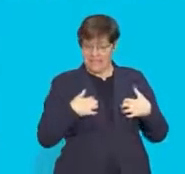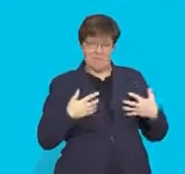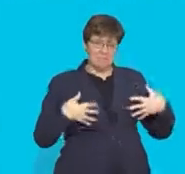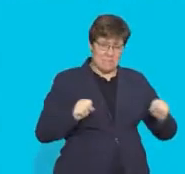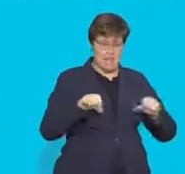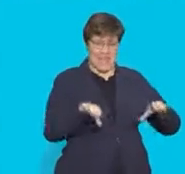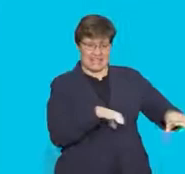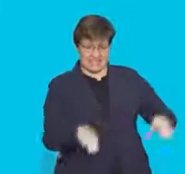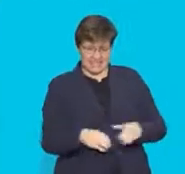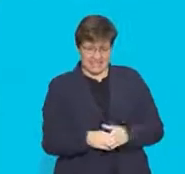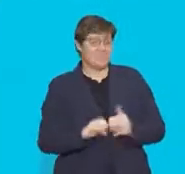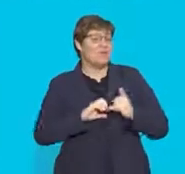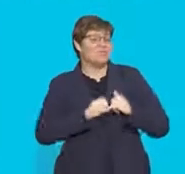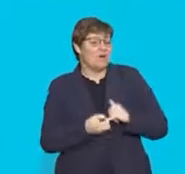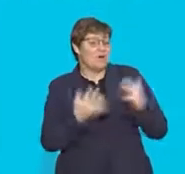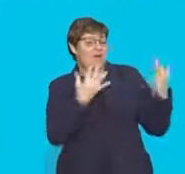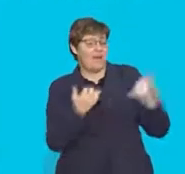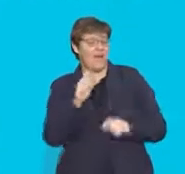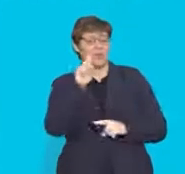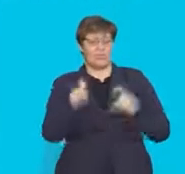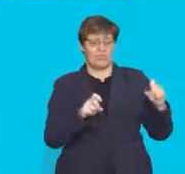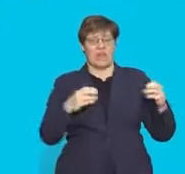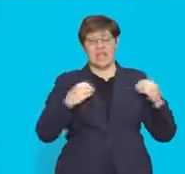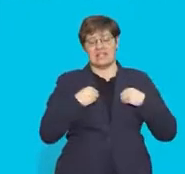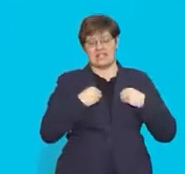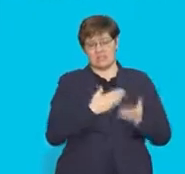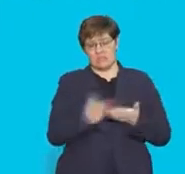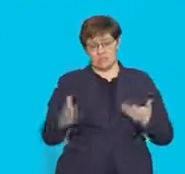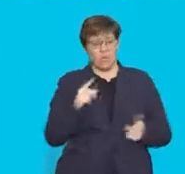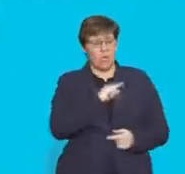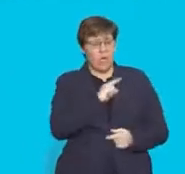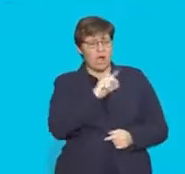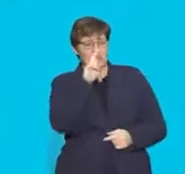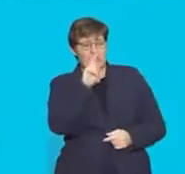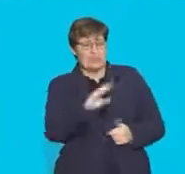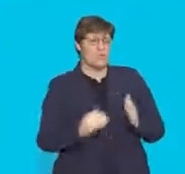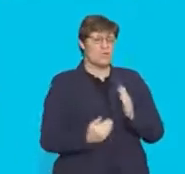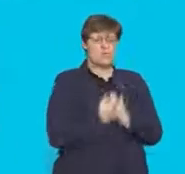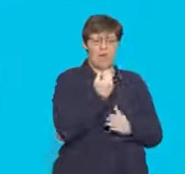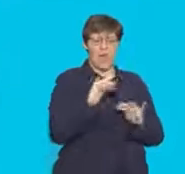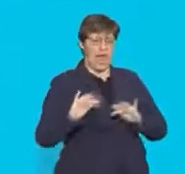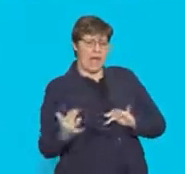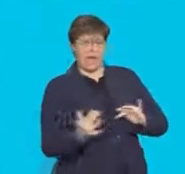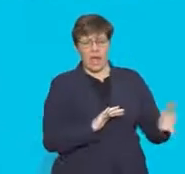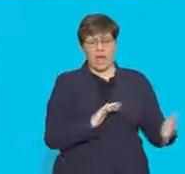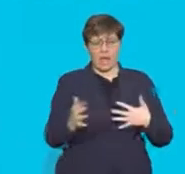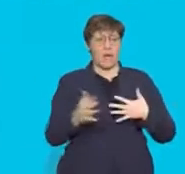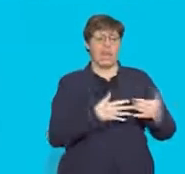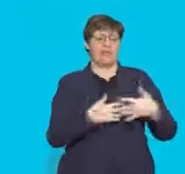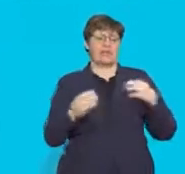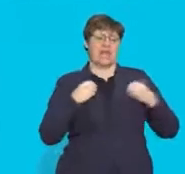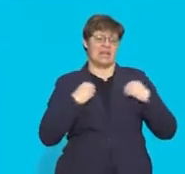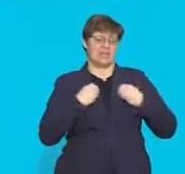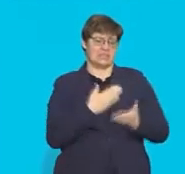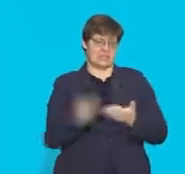your hands on an activity to try and work out a question on asset disposal, because you've seen a completely new way how to deal with an